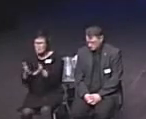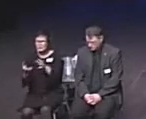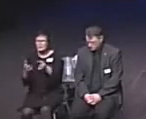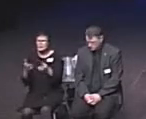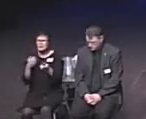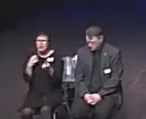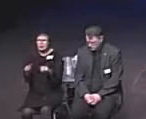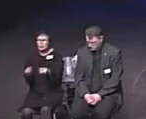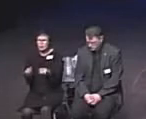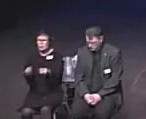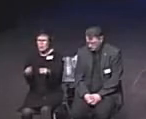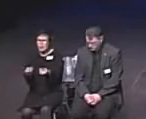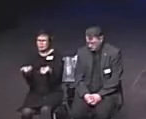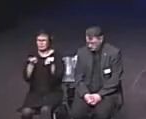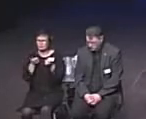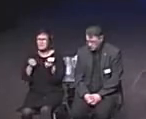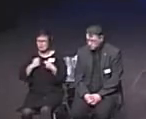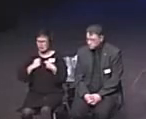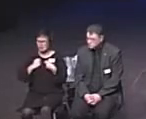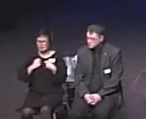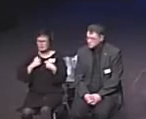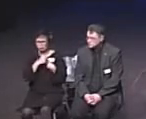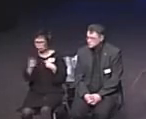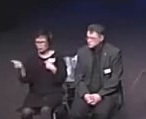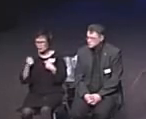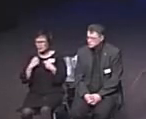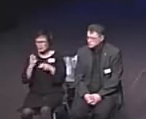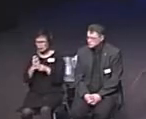you an impression and an